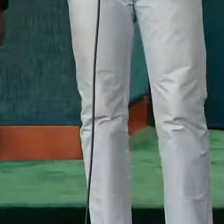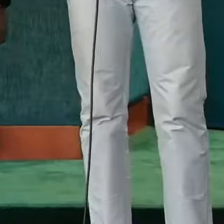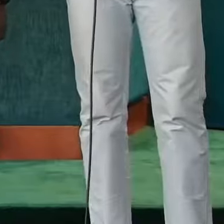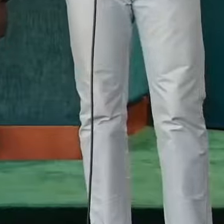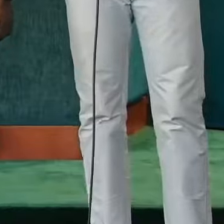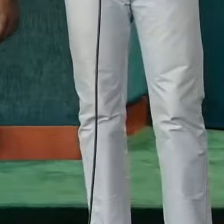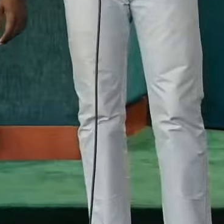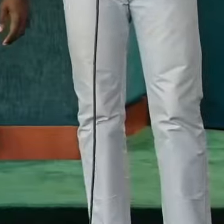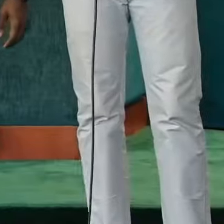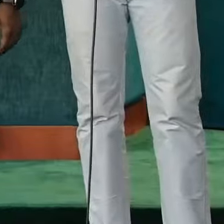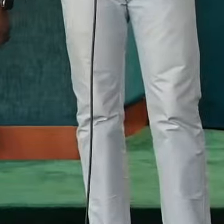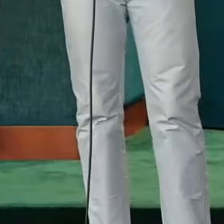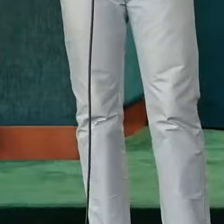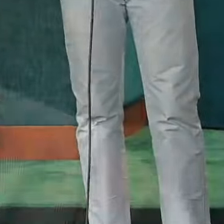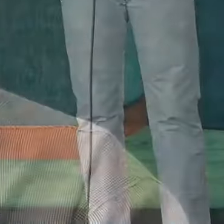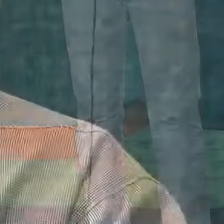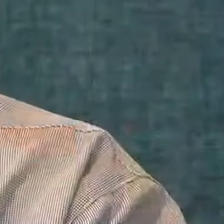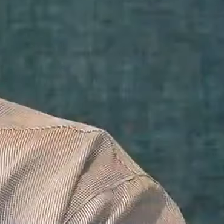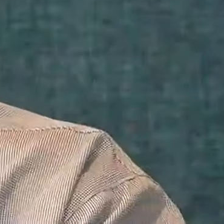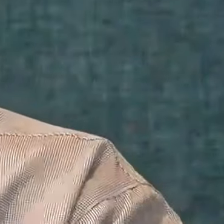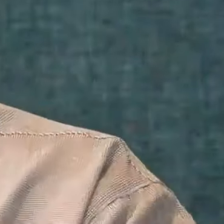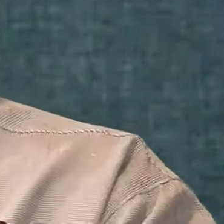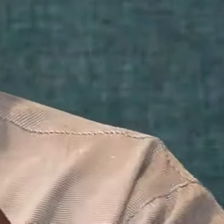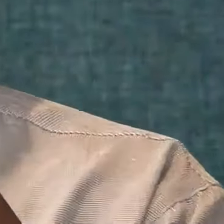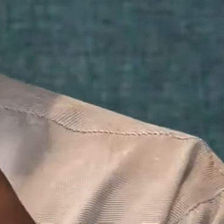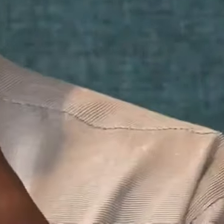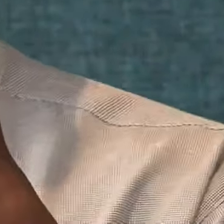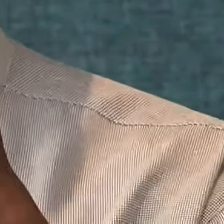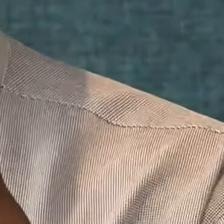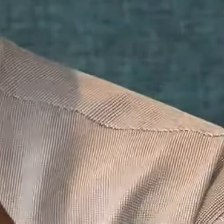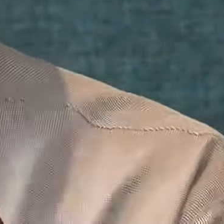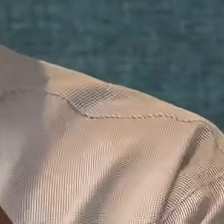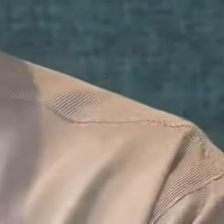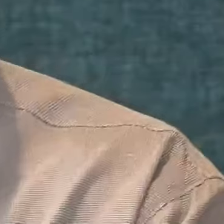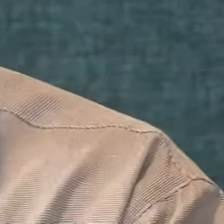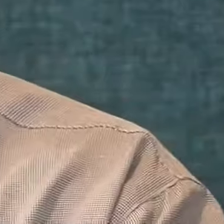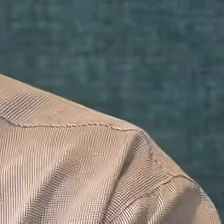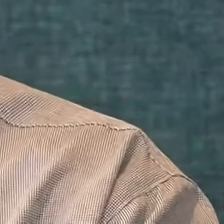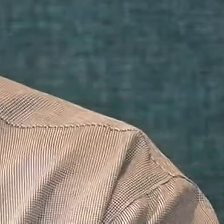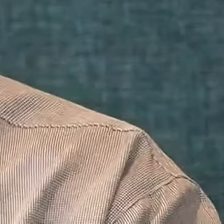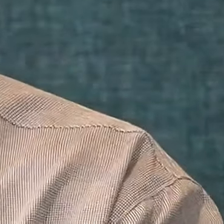follower I would be, for by his hand